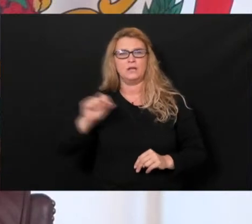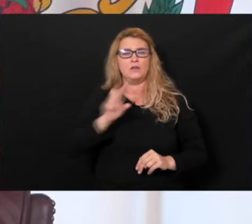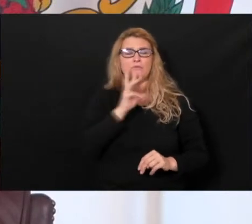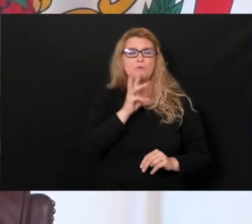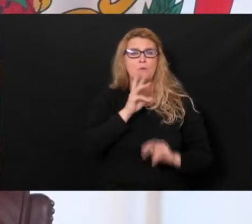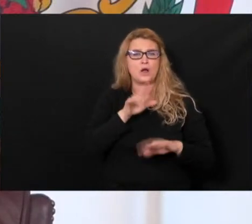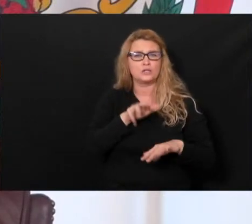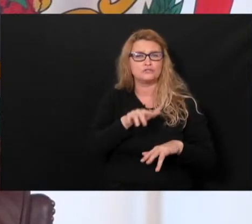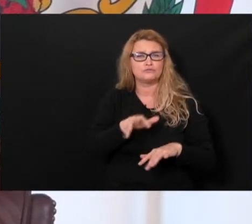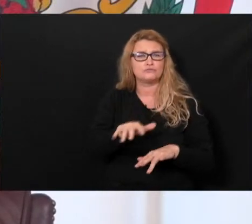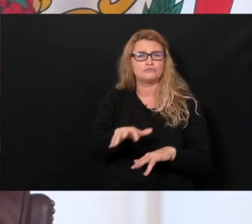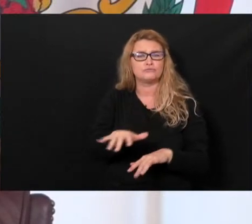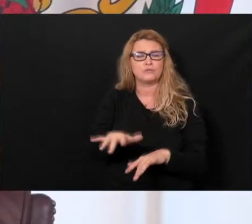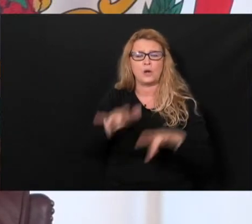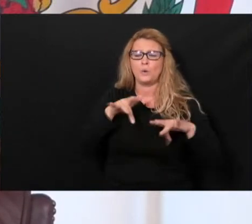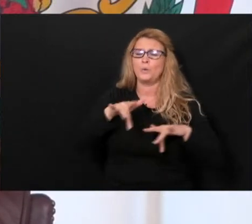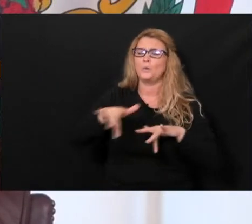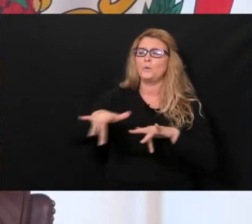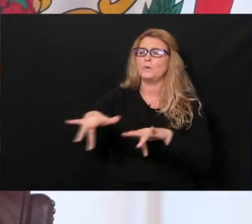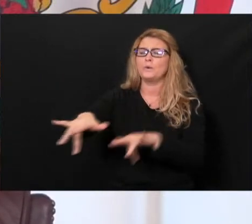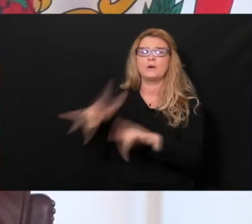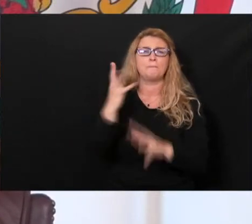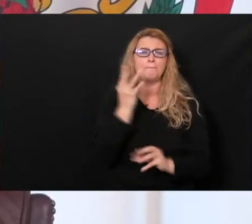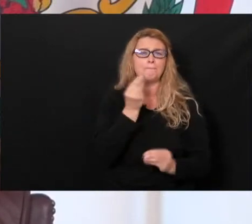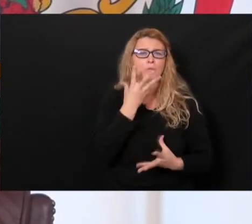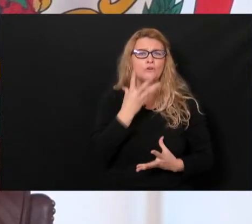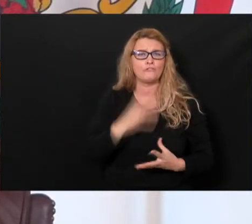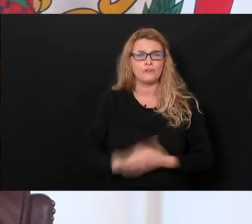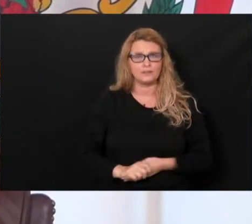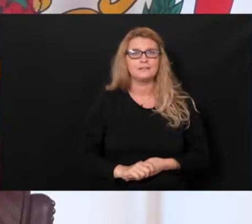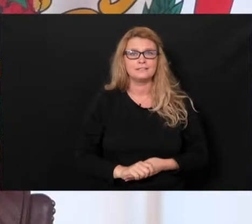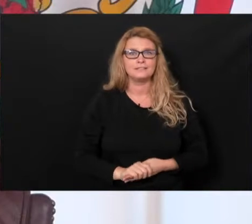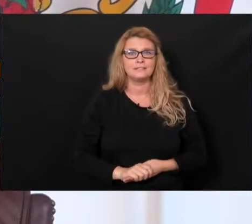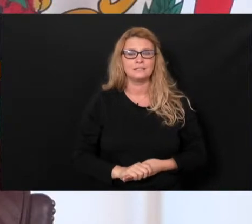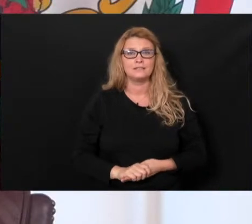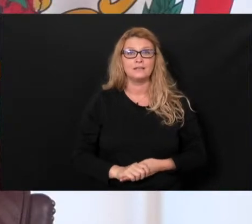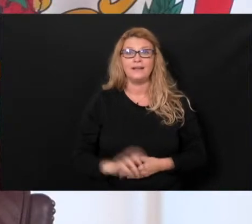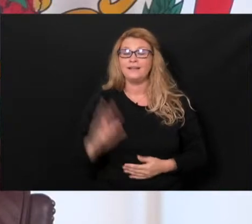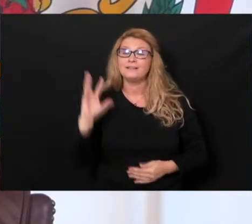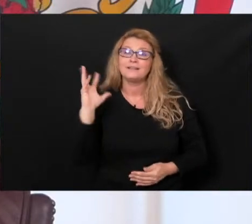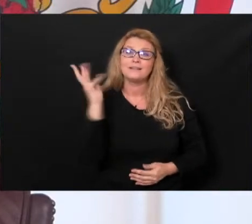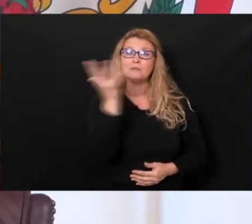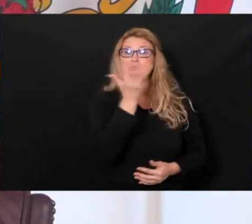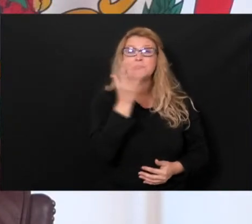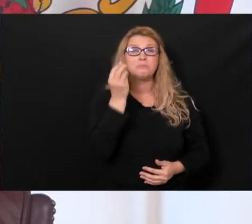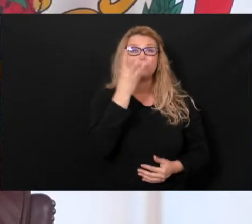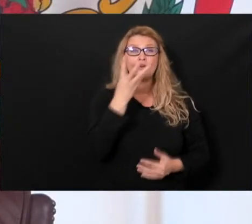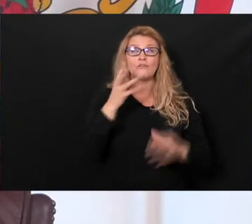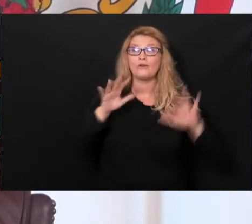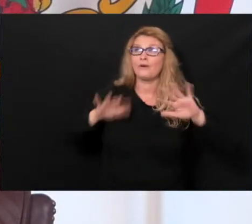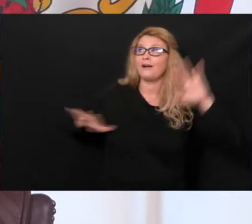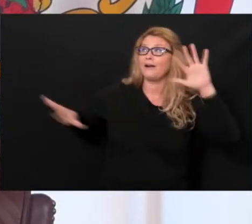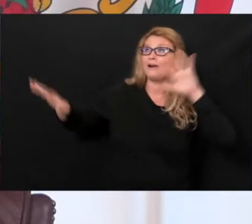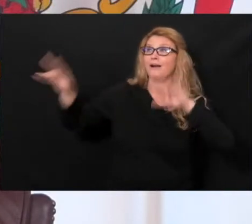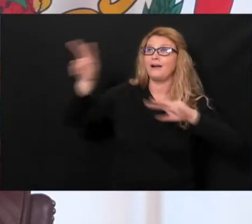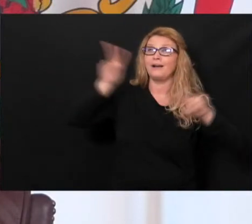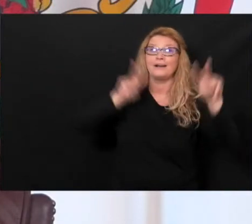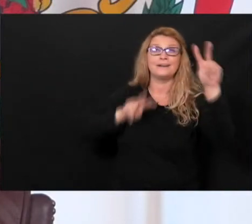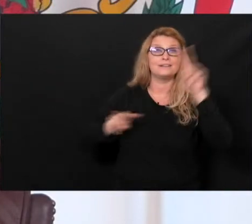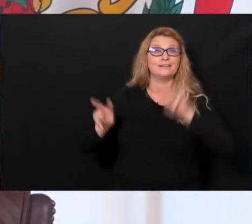are pristine beyond belief. The beauty is phenomenal,